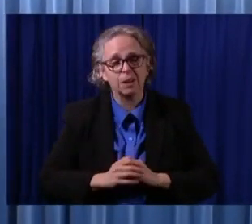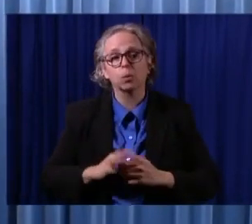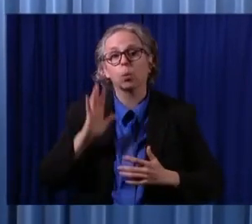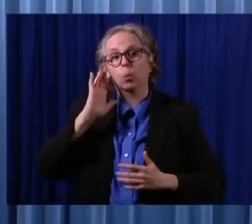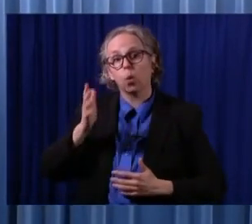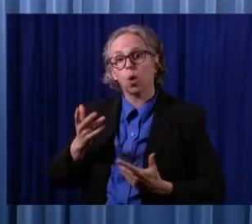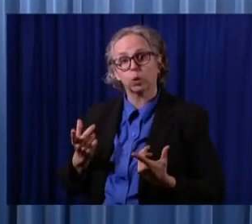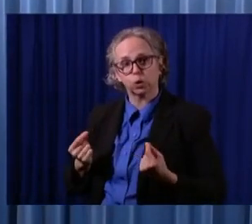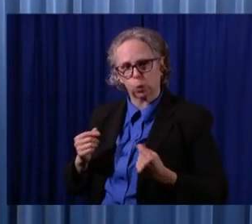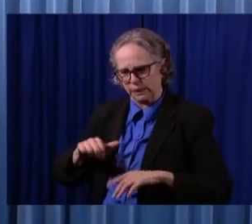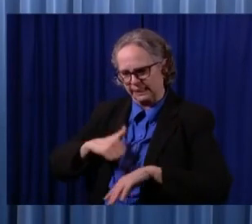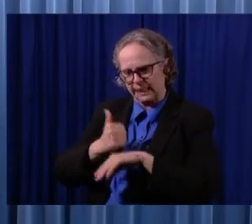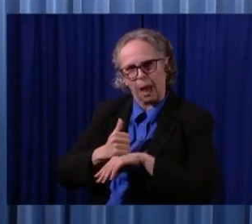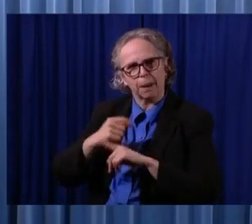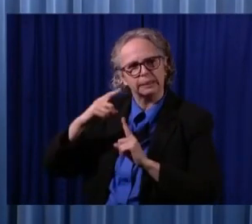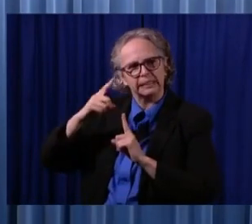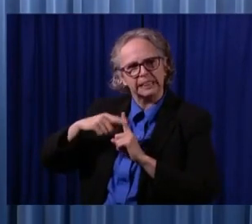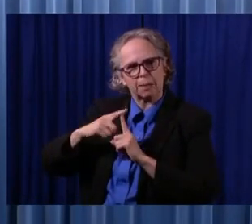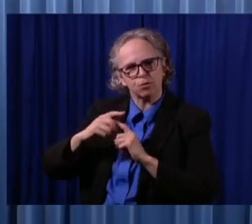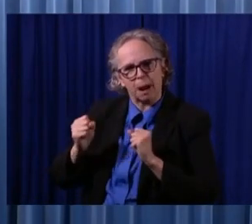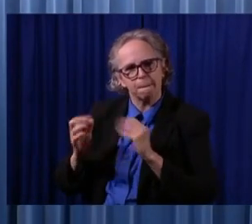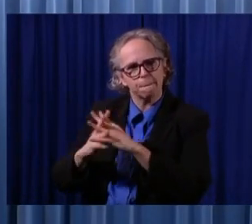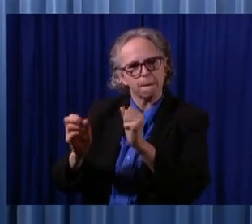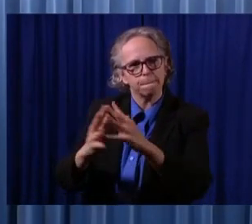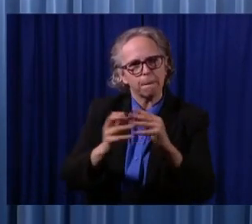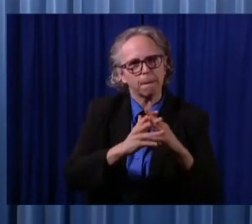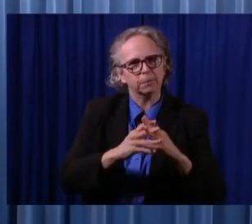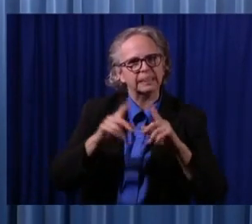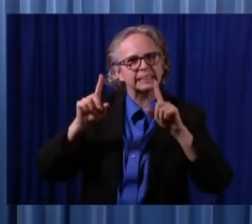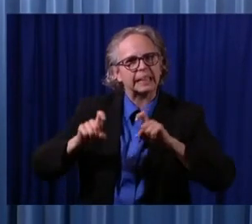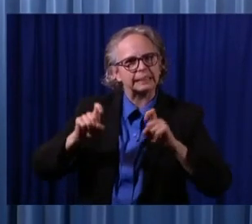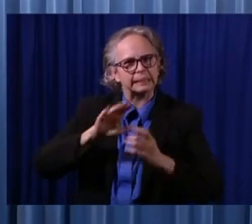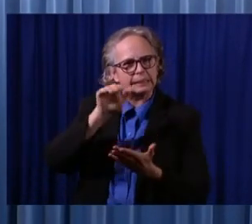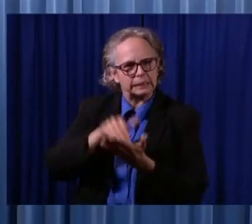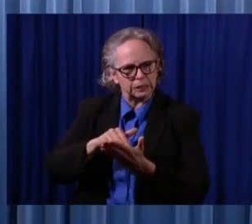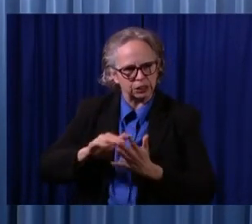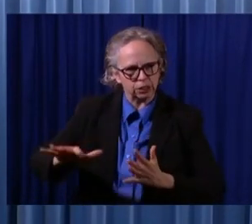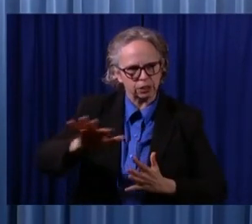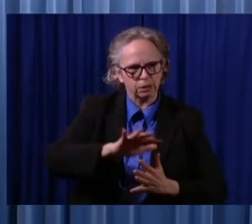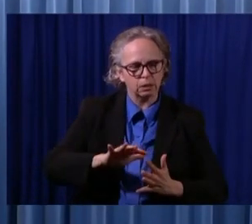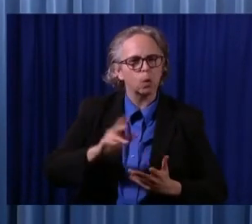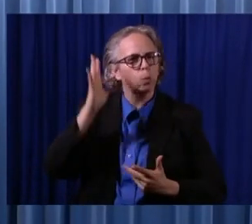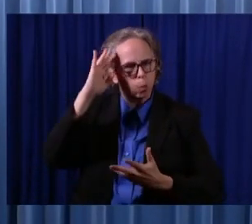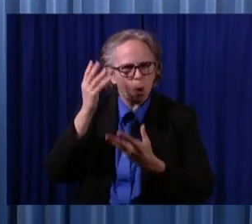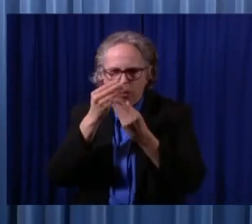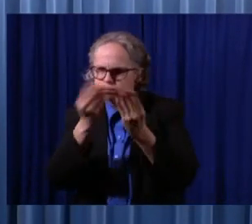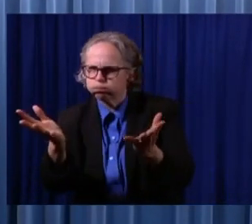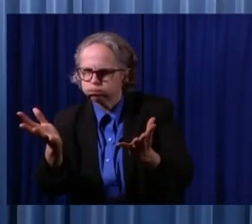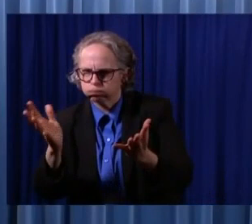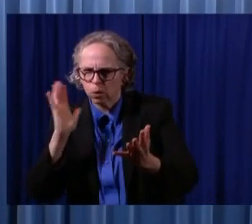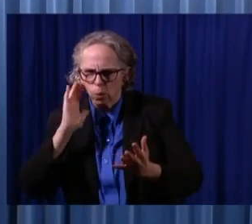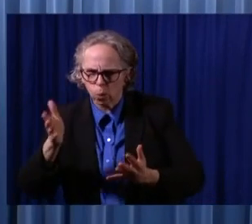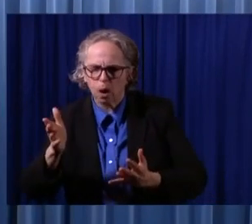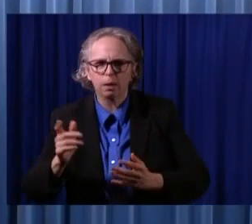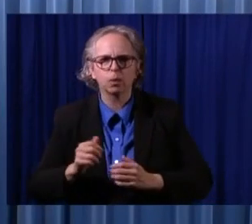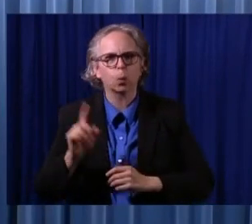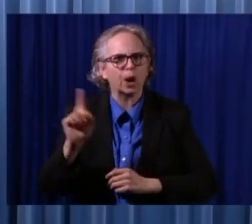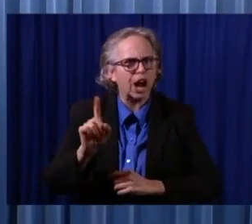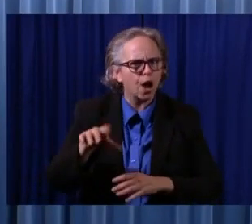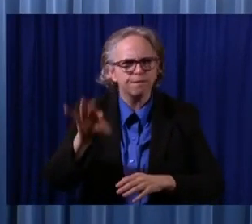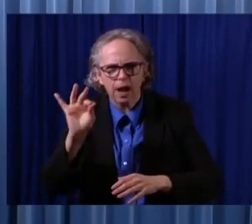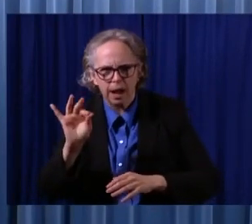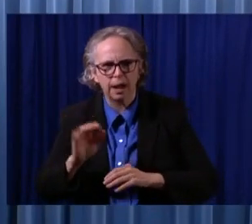announcing, that the local news media will be given information about. So we would encourage, when you look at